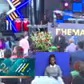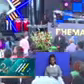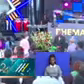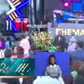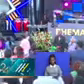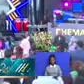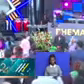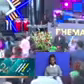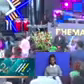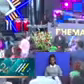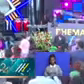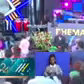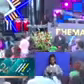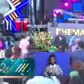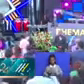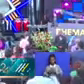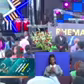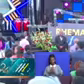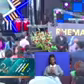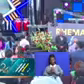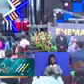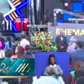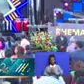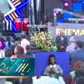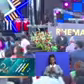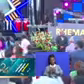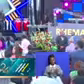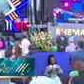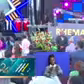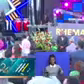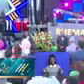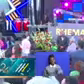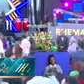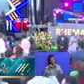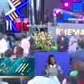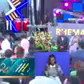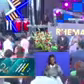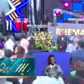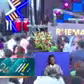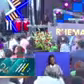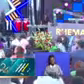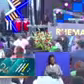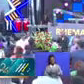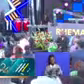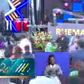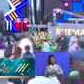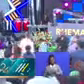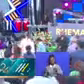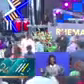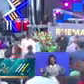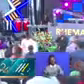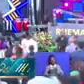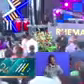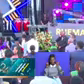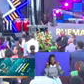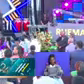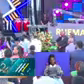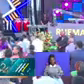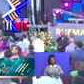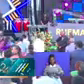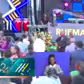Church be prayer be prayer Miracle is happening be prayer Miracle is happening breakthrough is